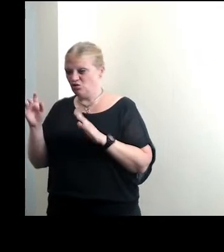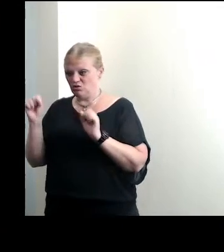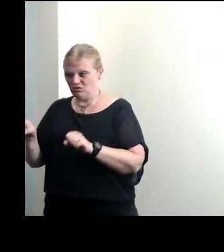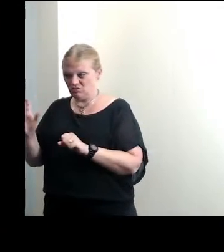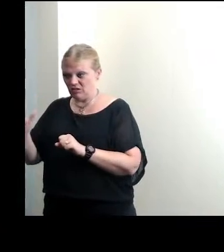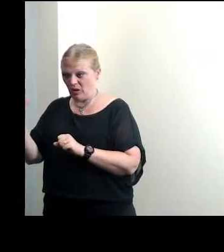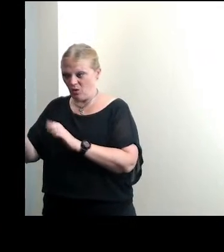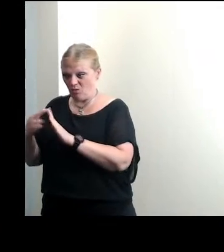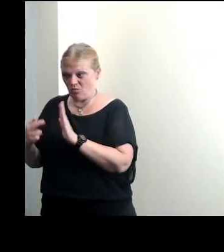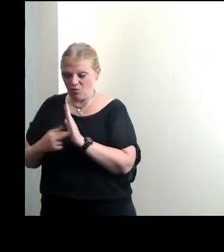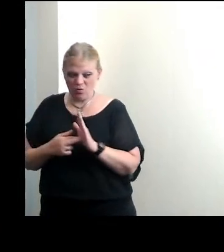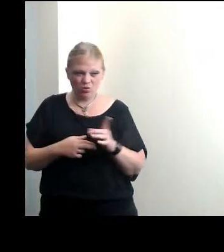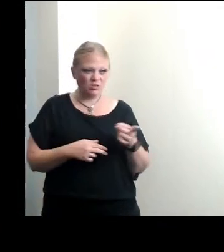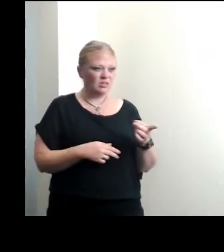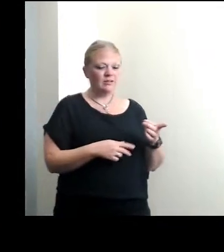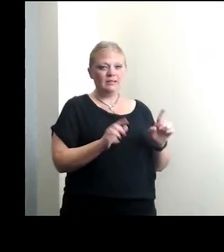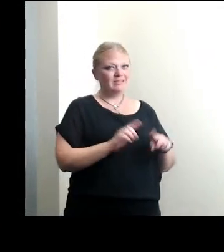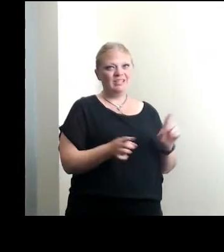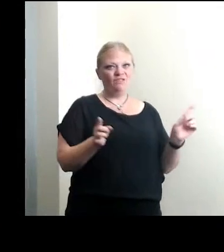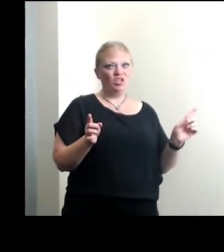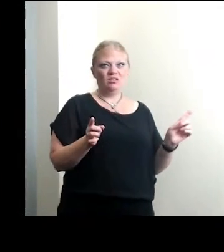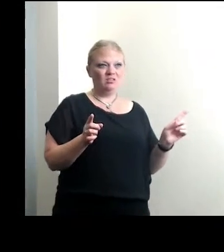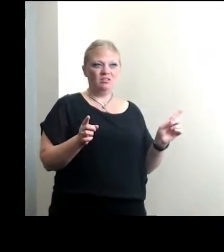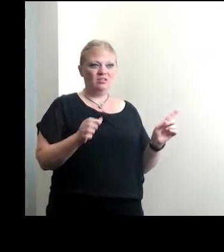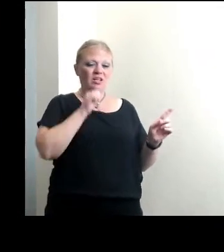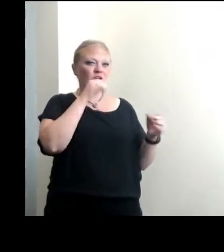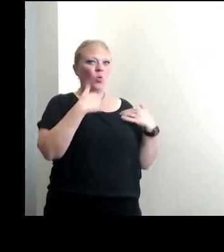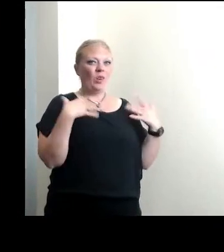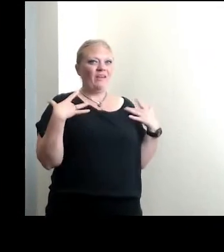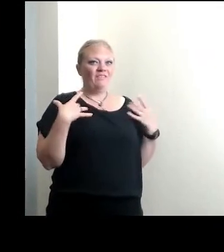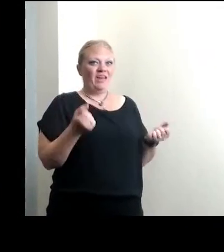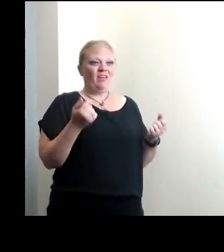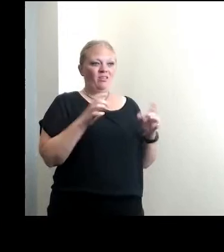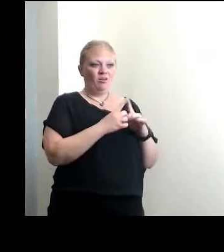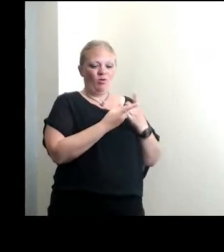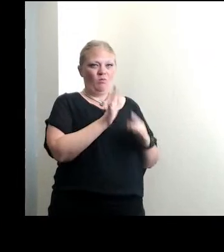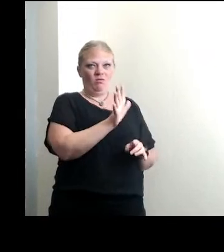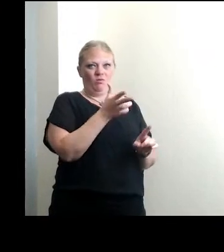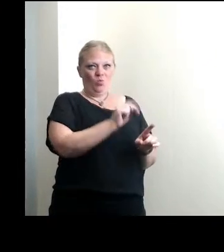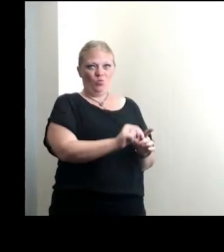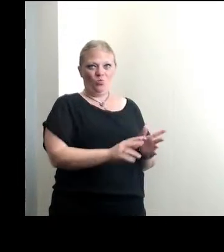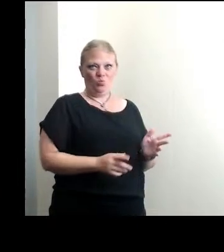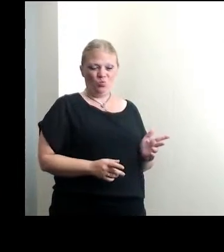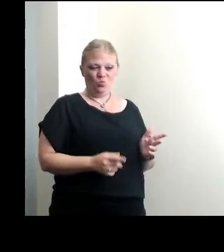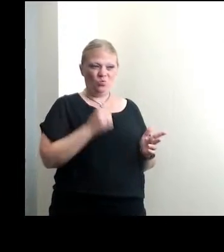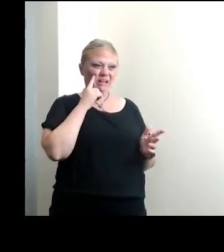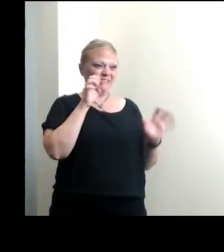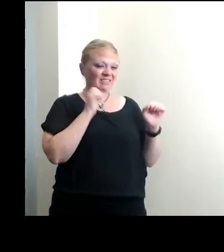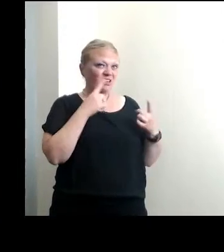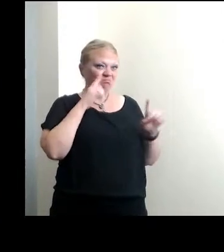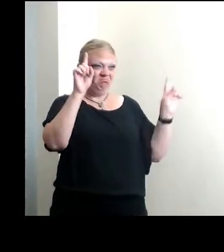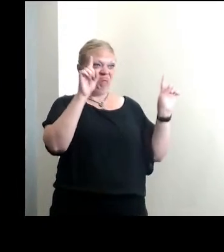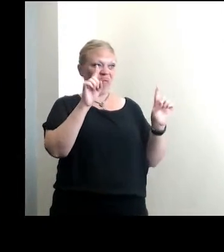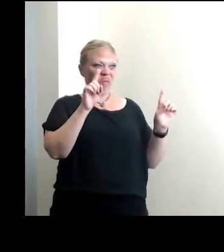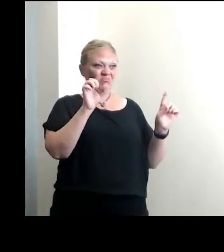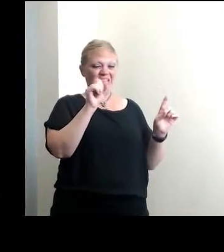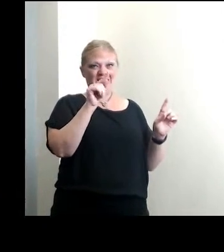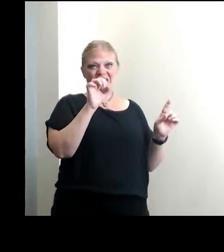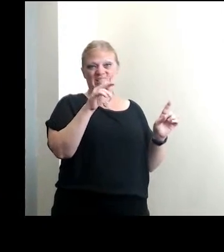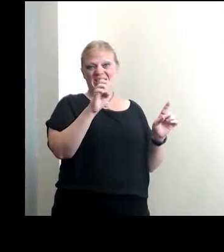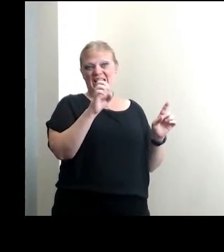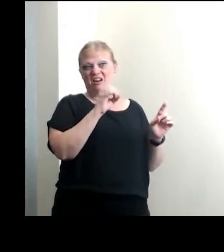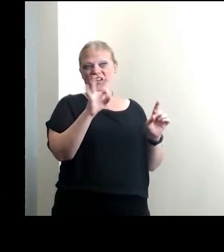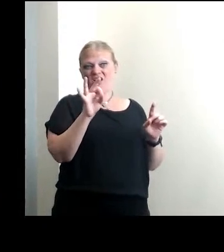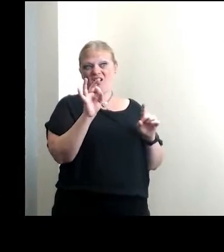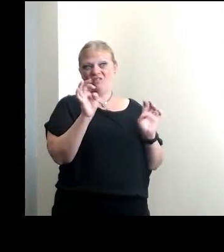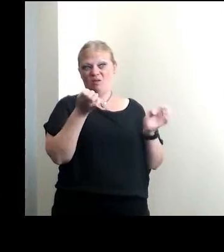can they make their own rules? The answer is it's different because they do not have health departments. I think they could declare a state of emergency and say in our town